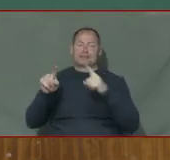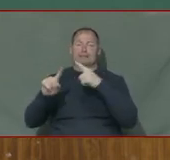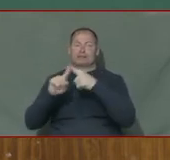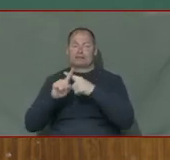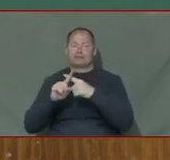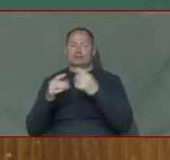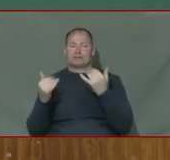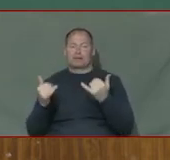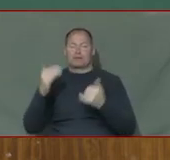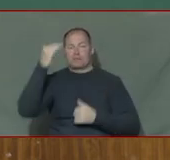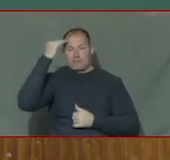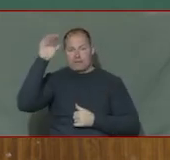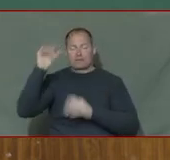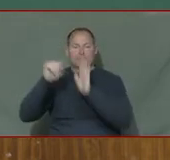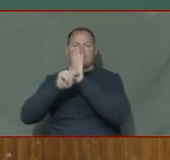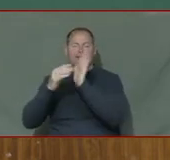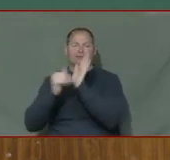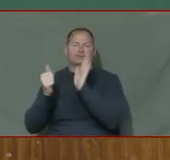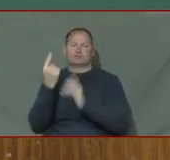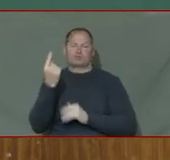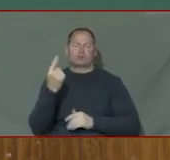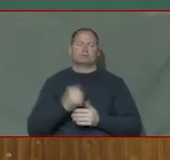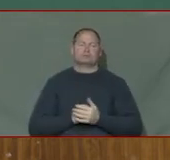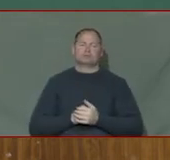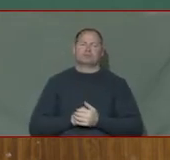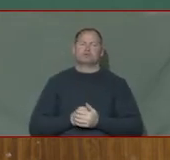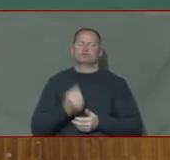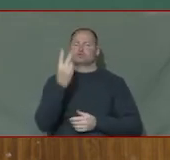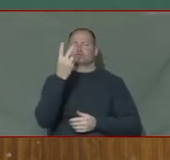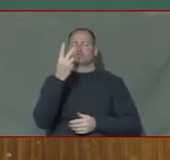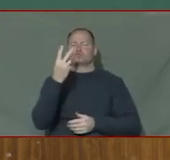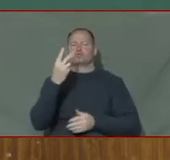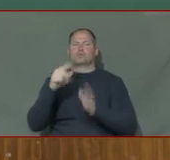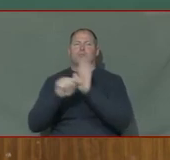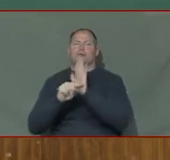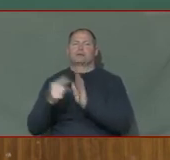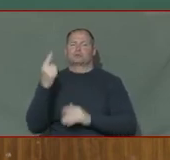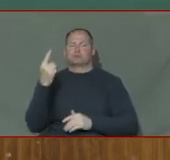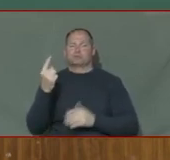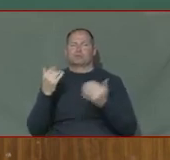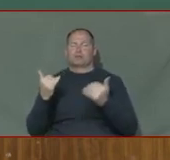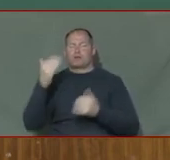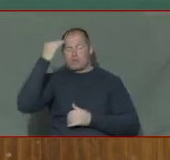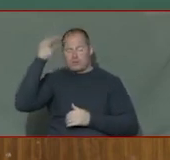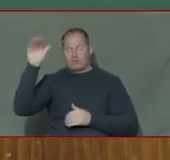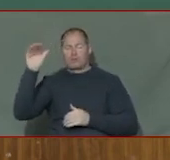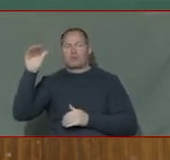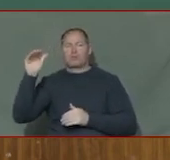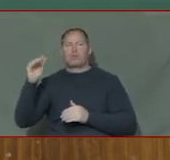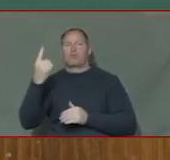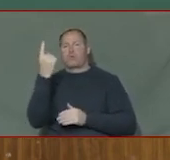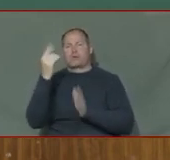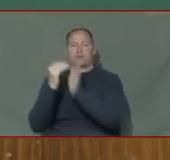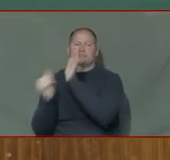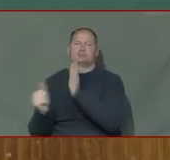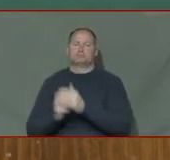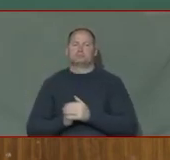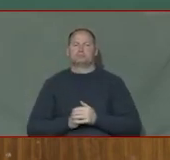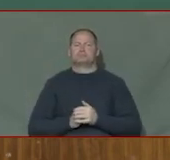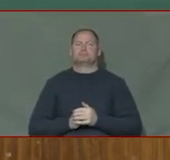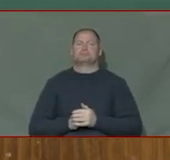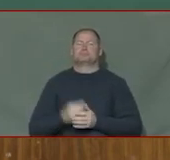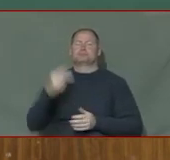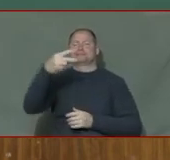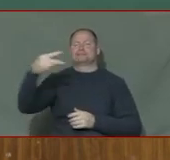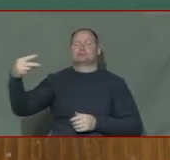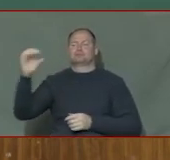subtract 1 from the exponent. 2 times 1 is 2, keep x, subtract 1 from the exponent. And that there is equal to